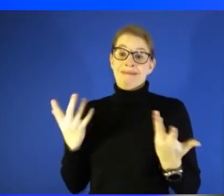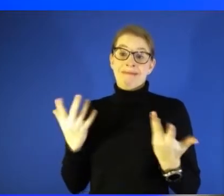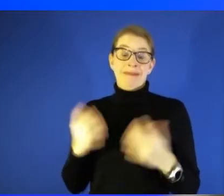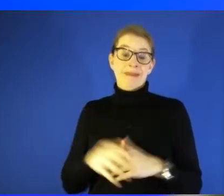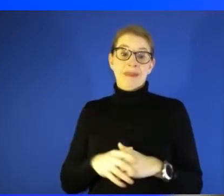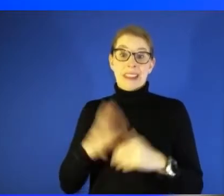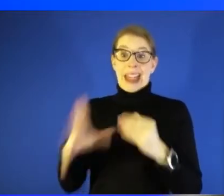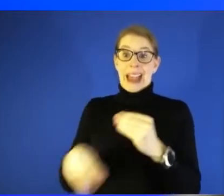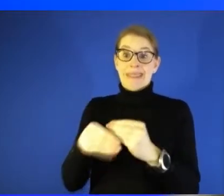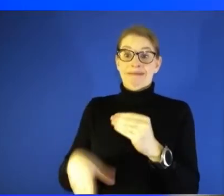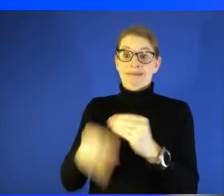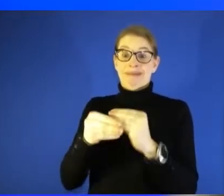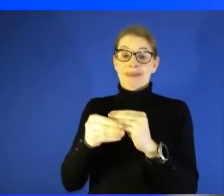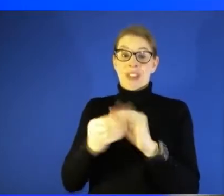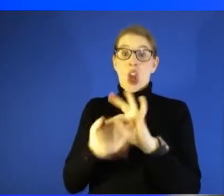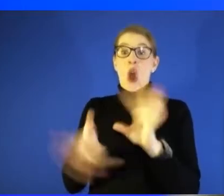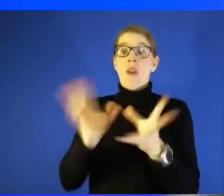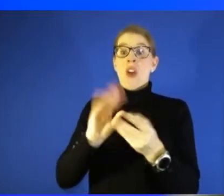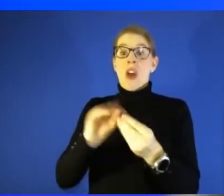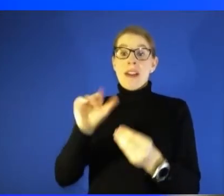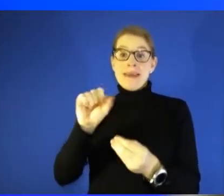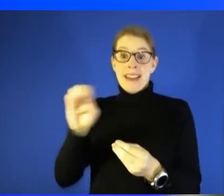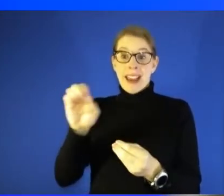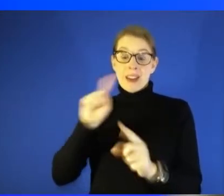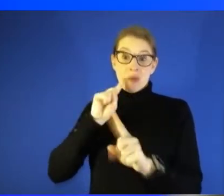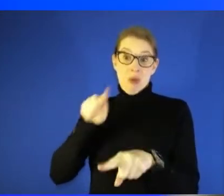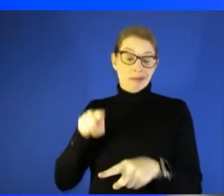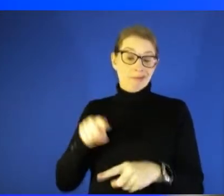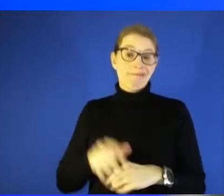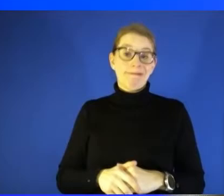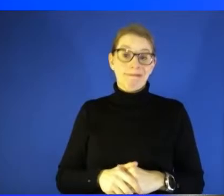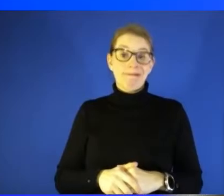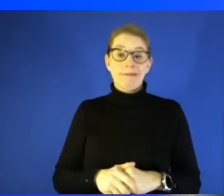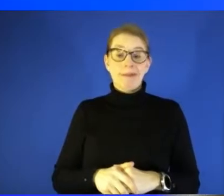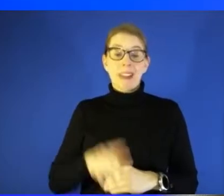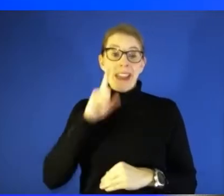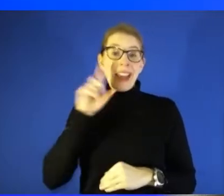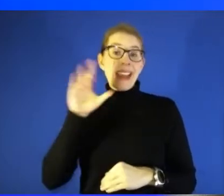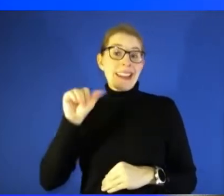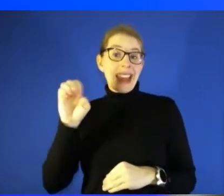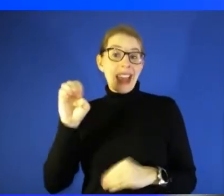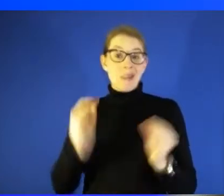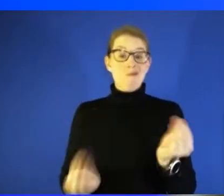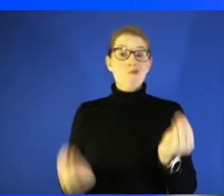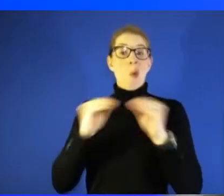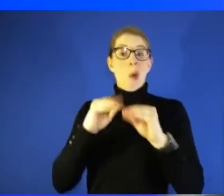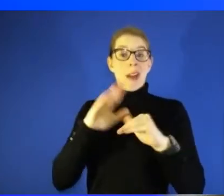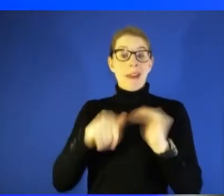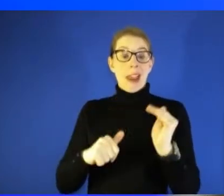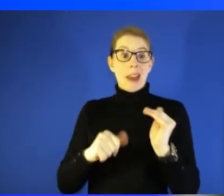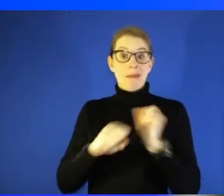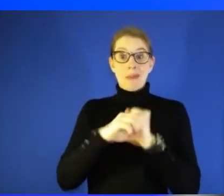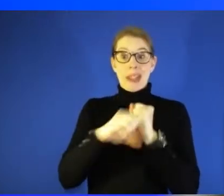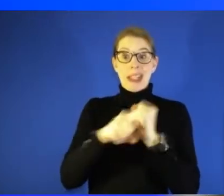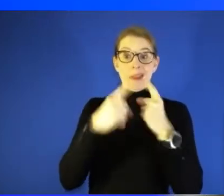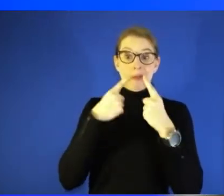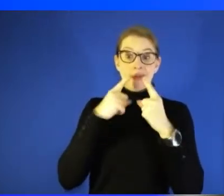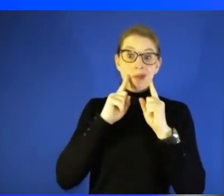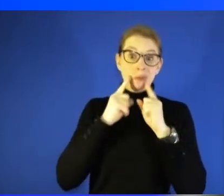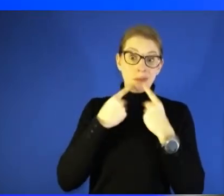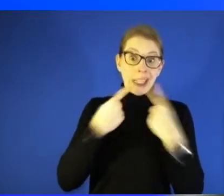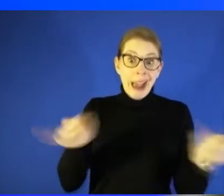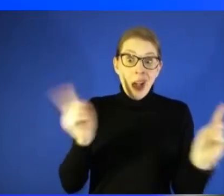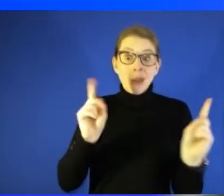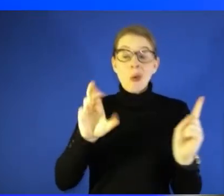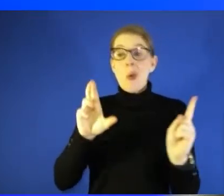the case numbers are much higher than whatever's reported in the media or on the dashboards because of that home testing. But I'm